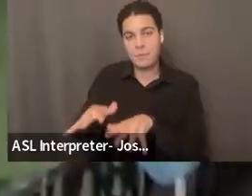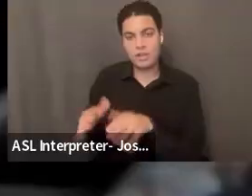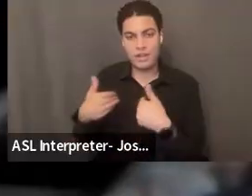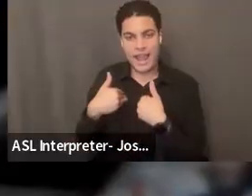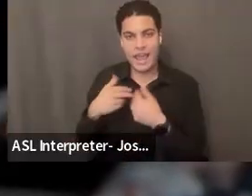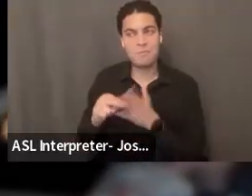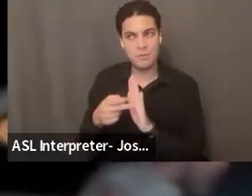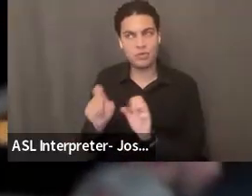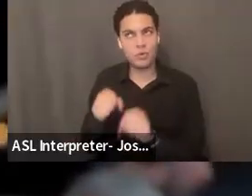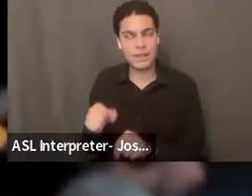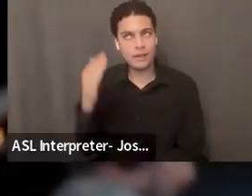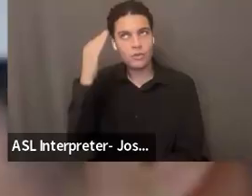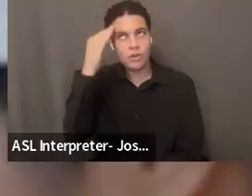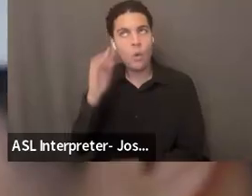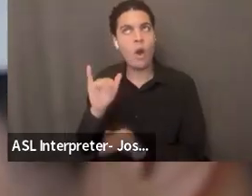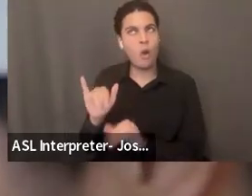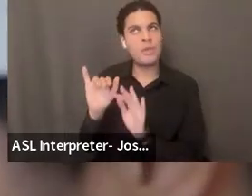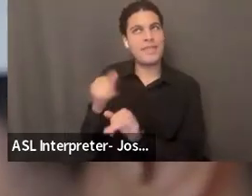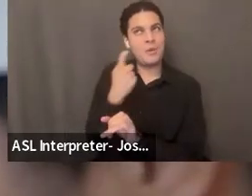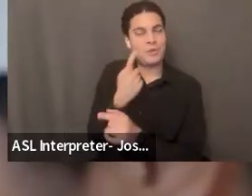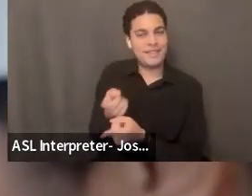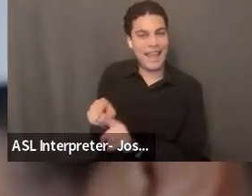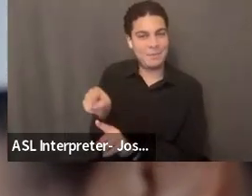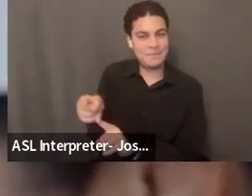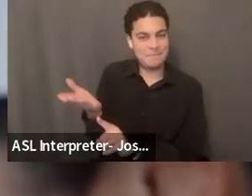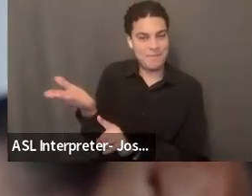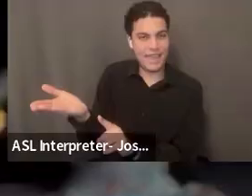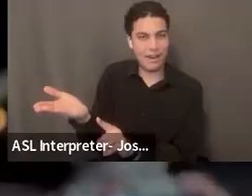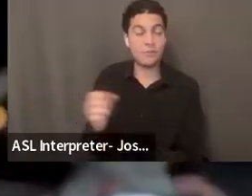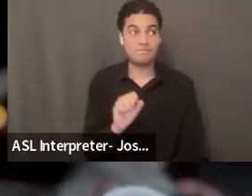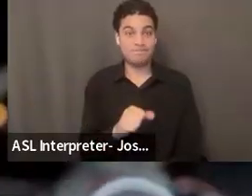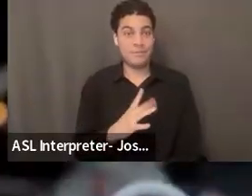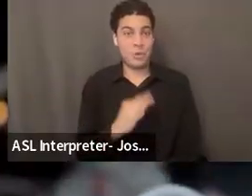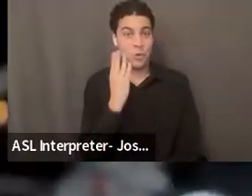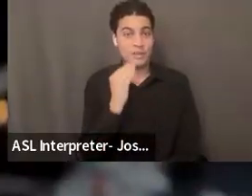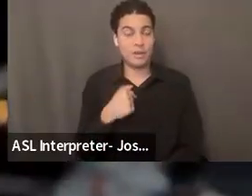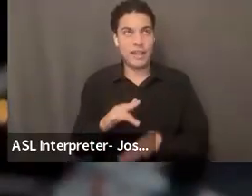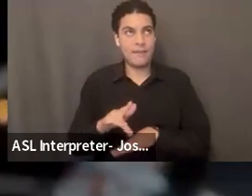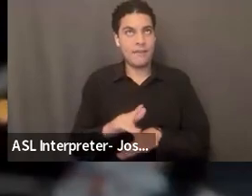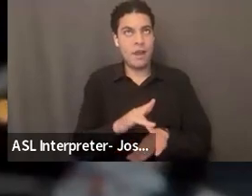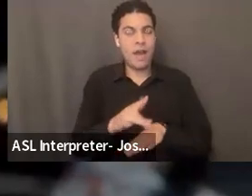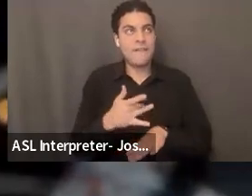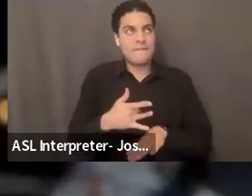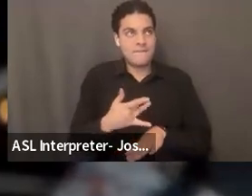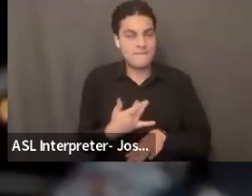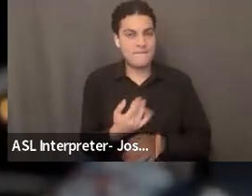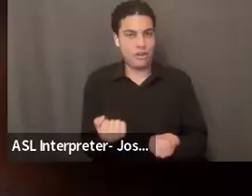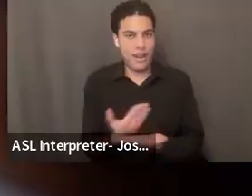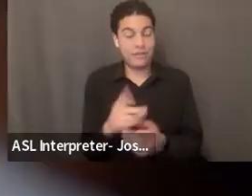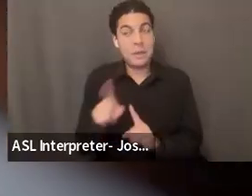was such a good experience to feel how everything was going. Oh my goodness, with the commentary, it was so good.